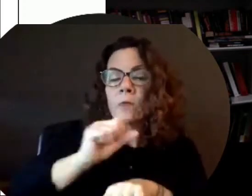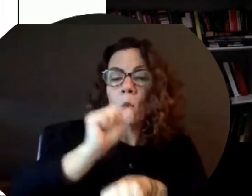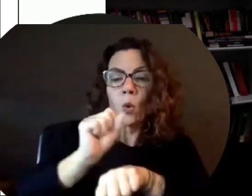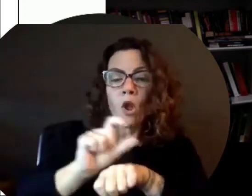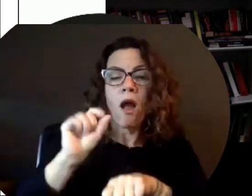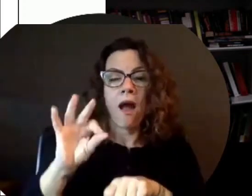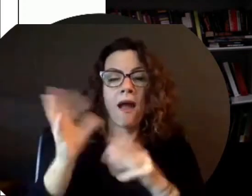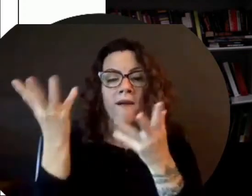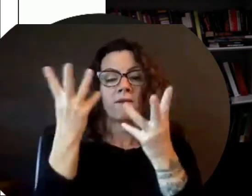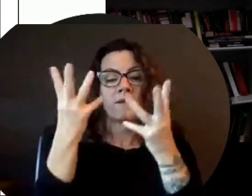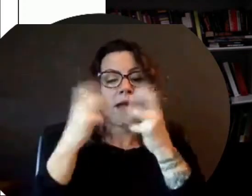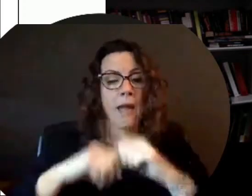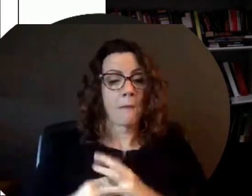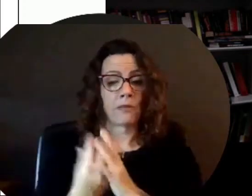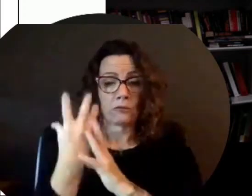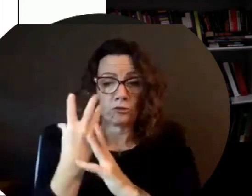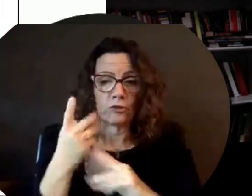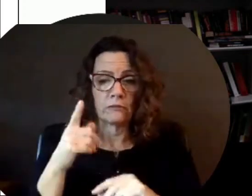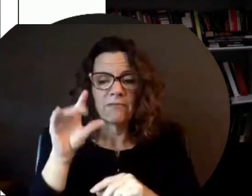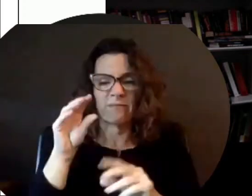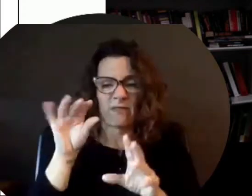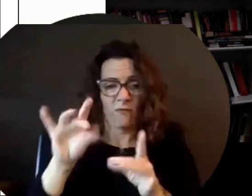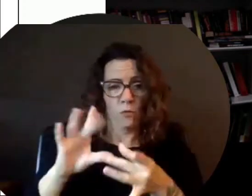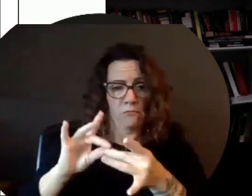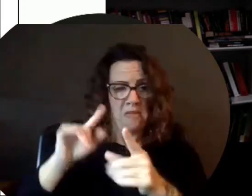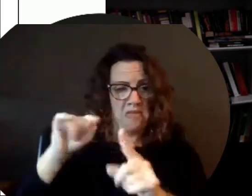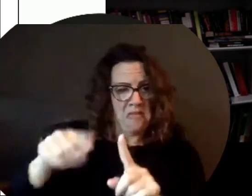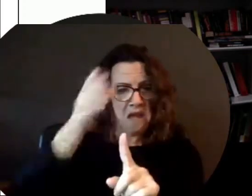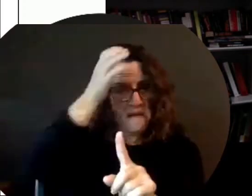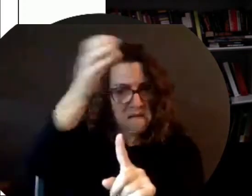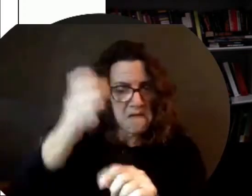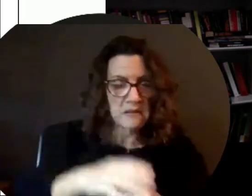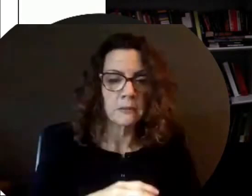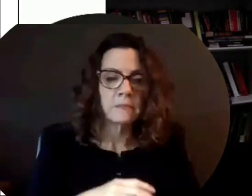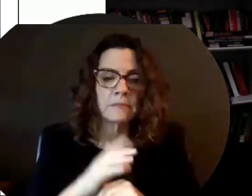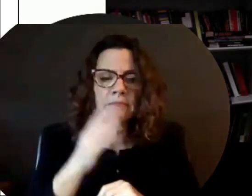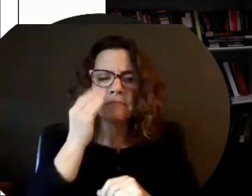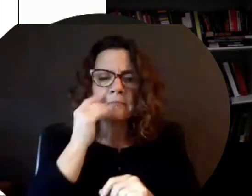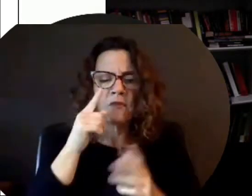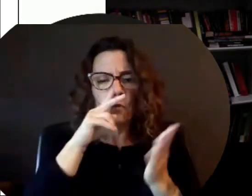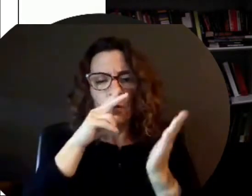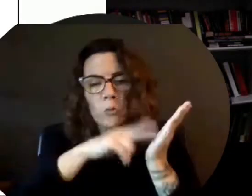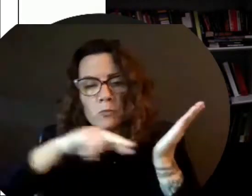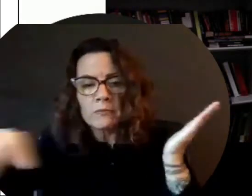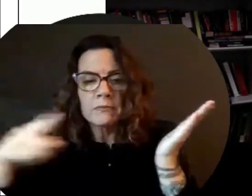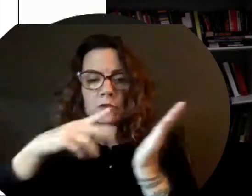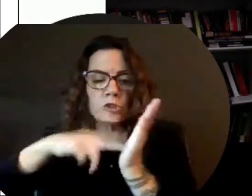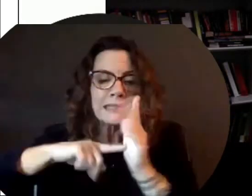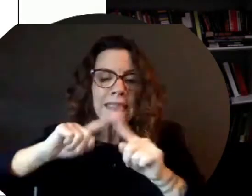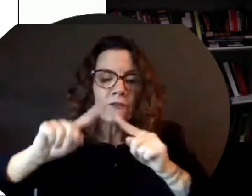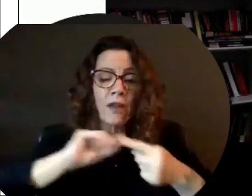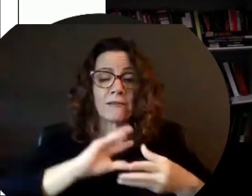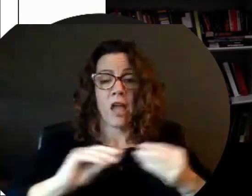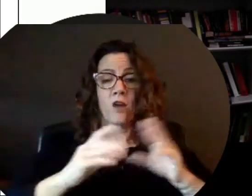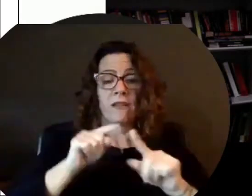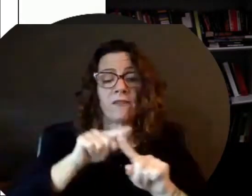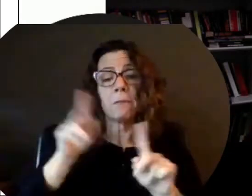the ways that runaways, permanent and semi-permanent runaways, really depended on the